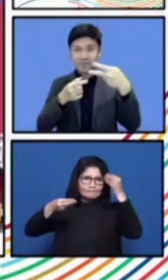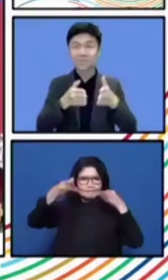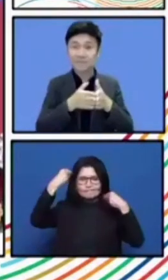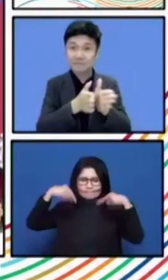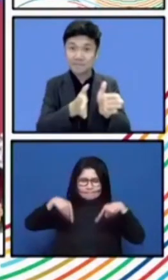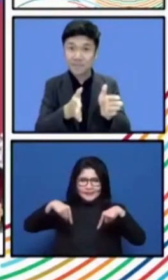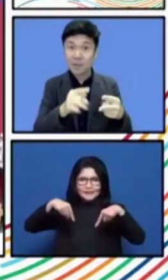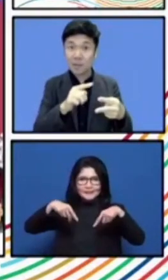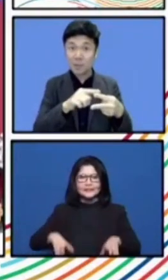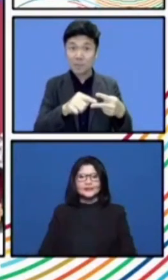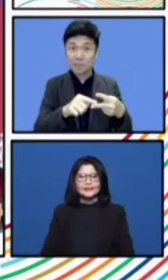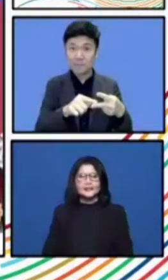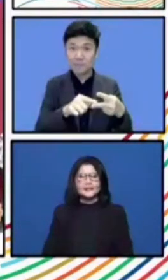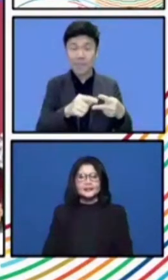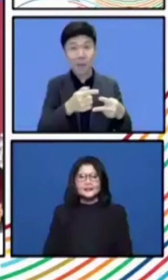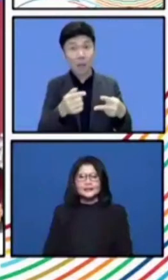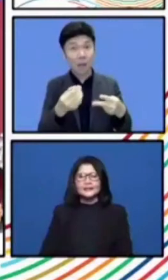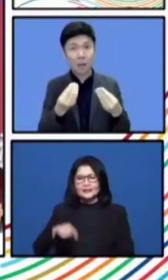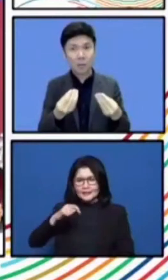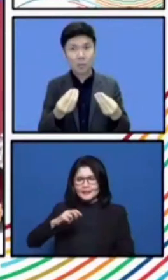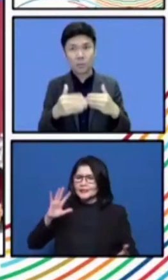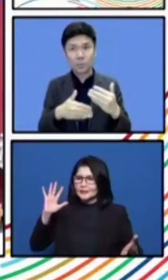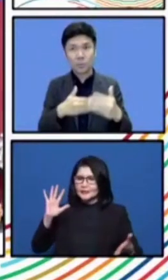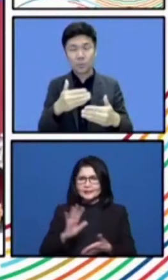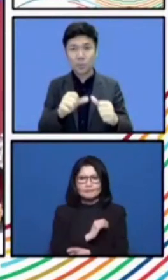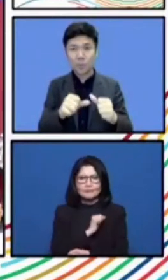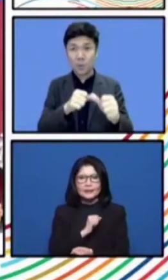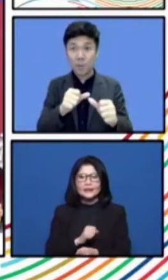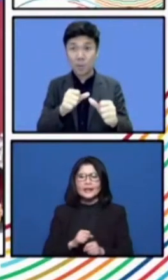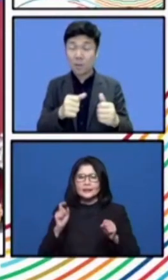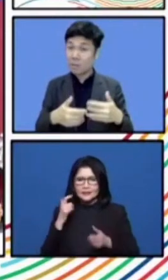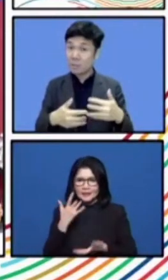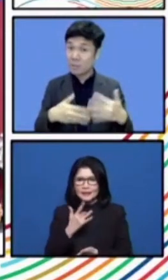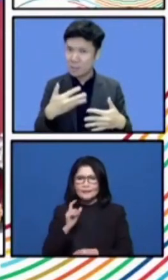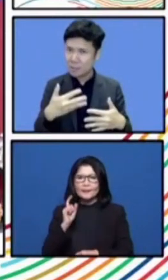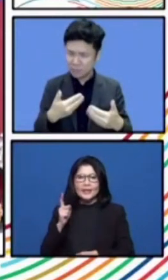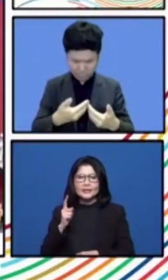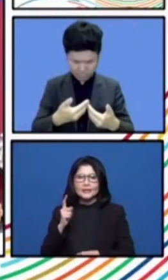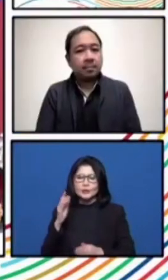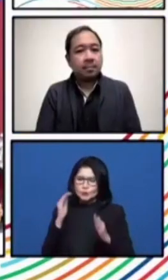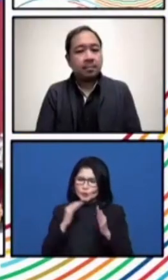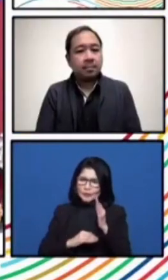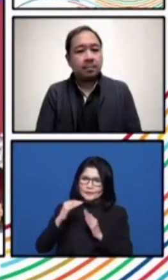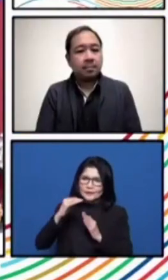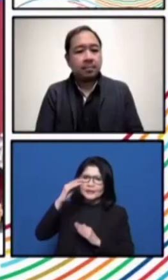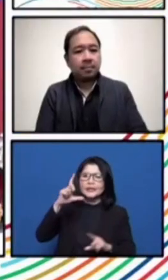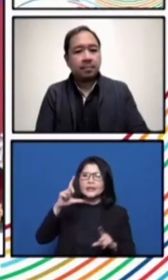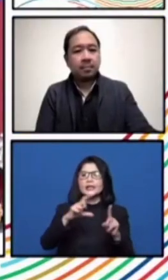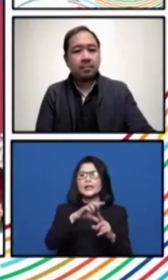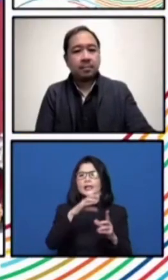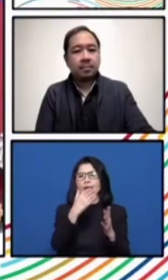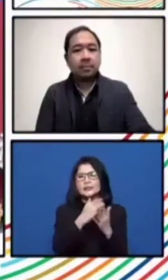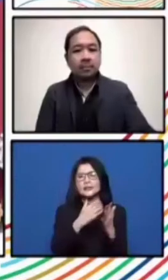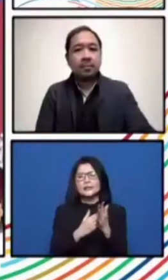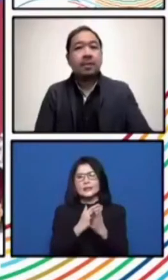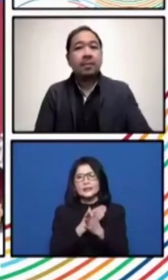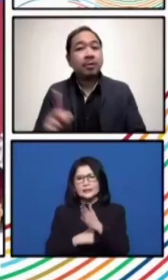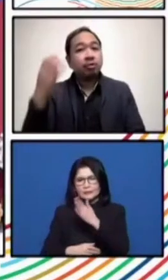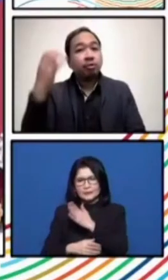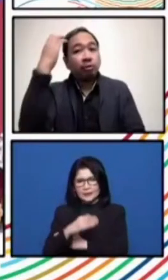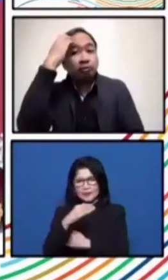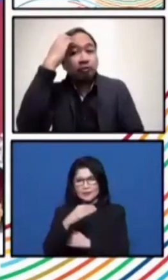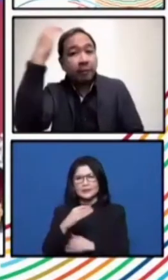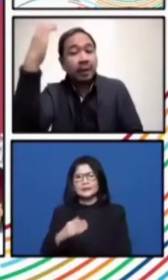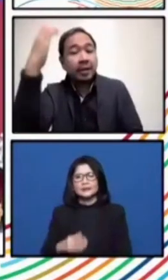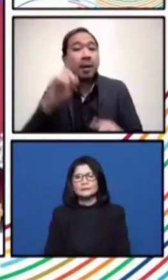and ways to enhance disability disaggregated data to inform policy making and programming not only among governments but also